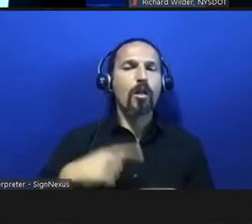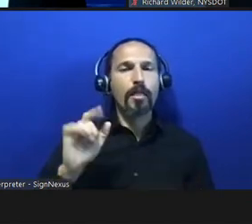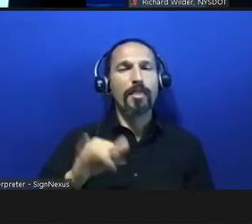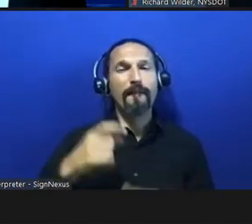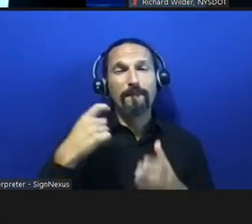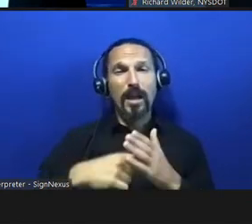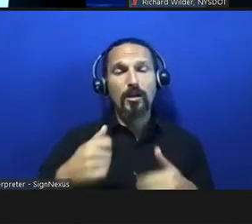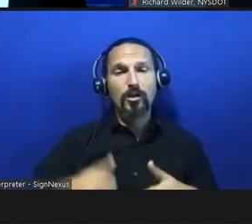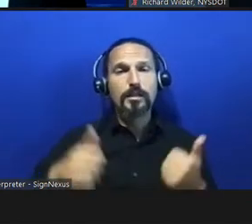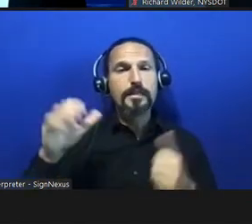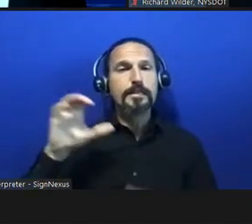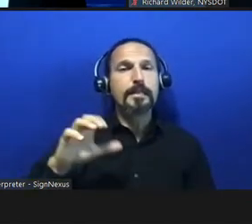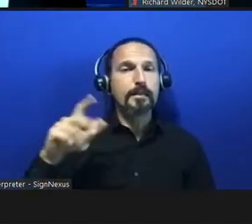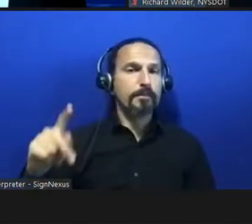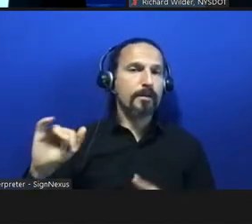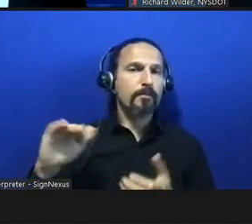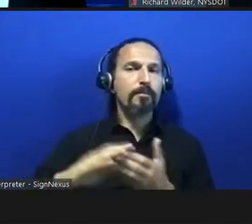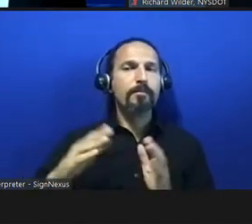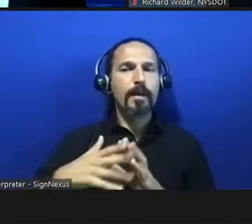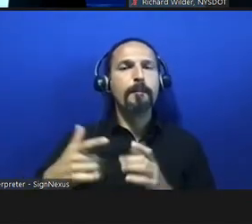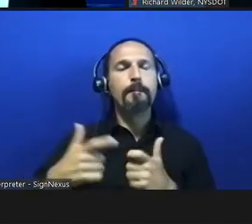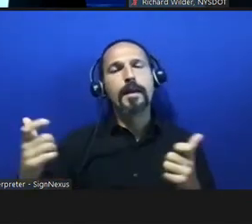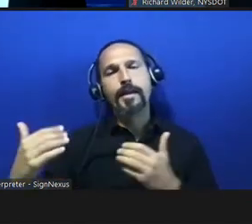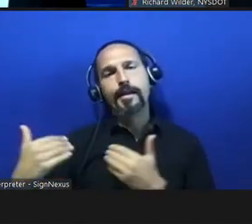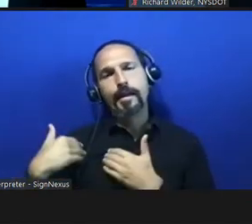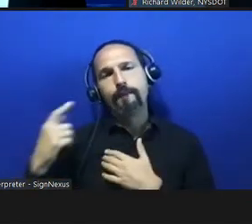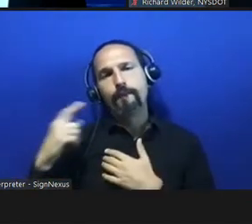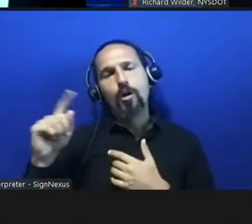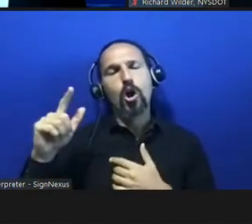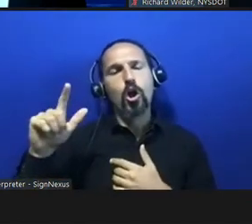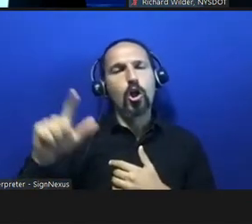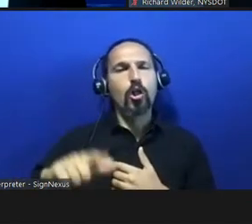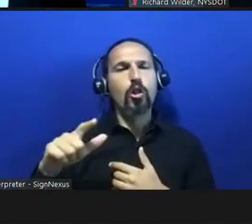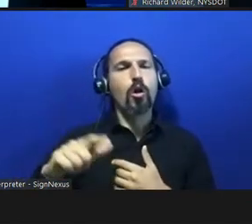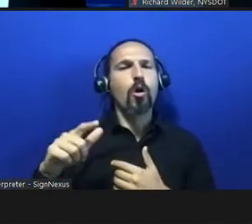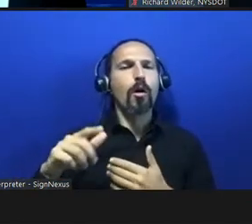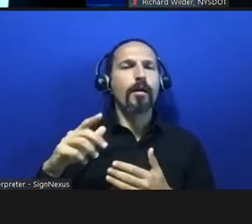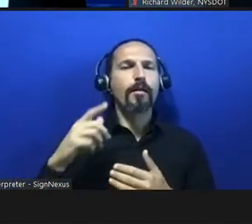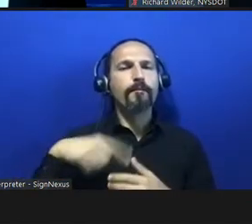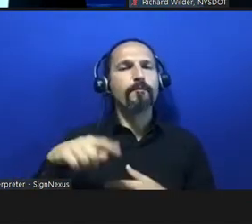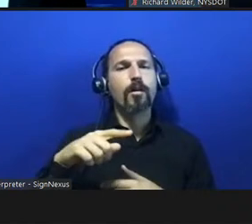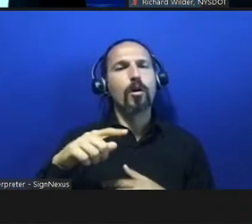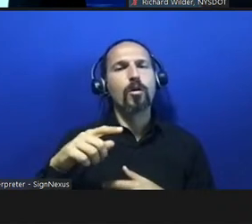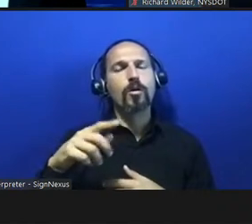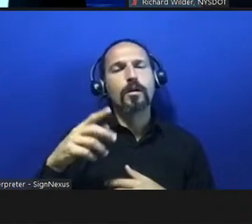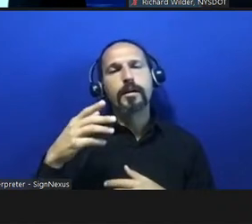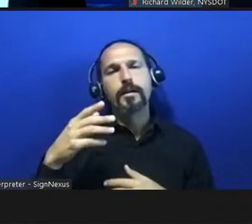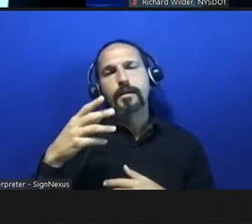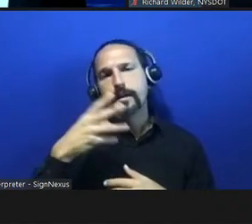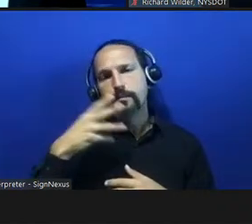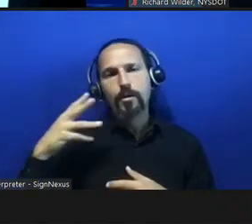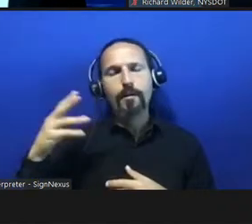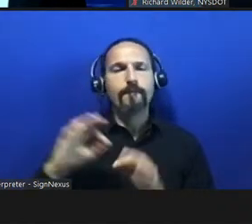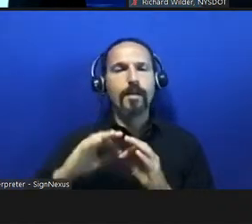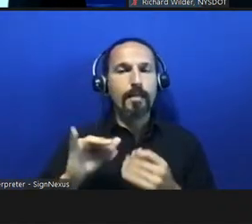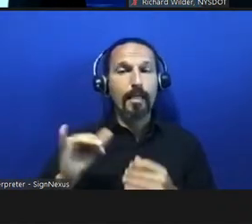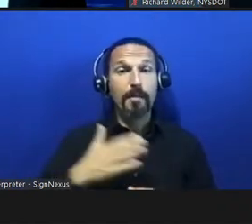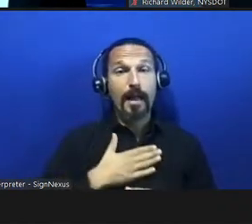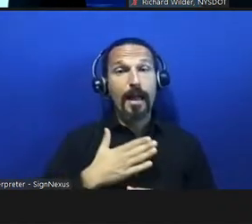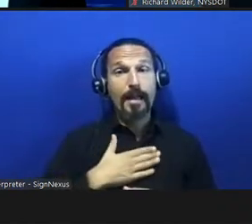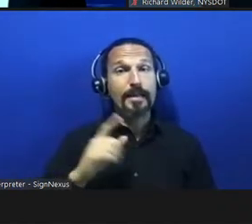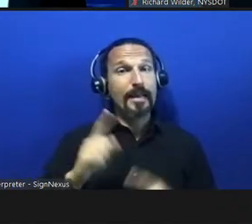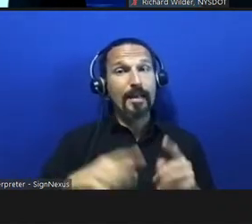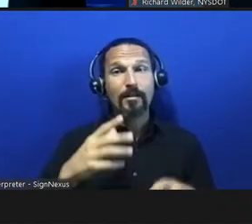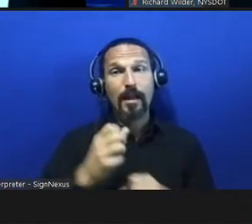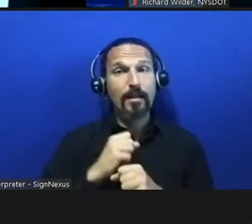CP will become another huge burden on low-income multi-generational immigrant families like mine as we cannot we cannot